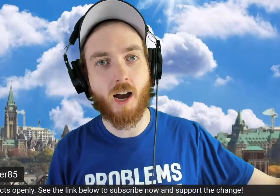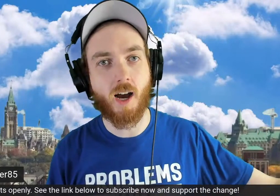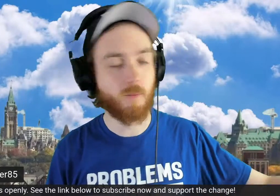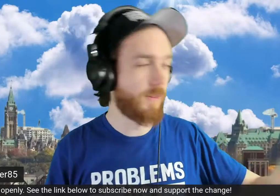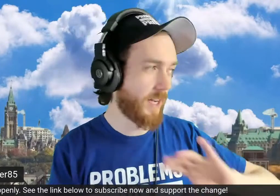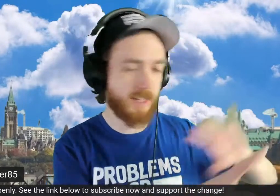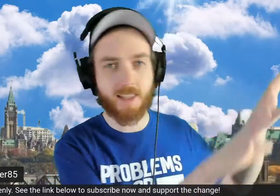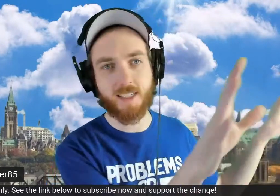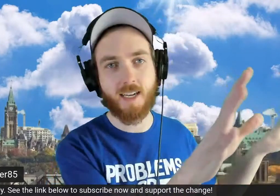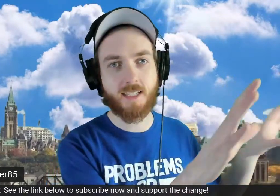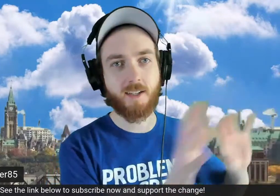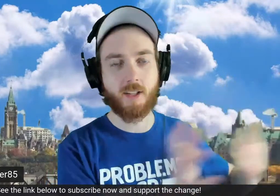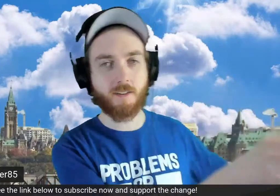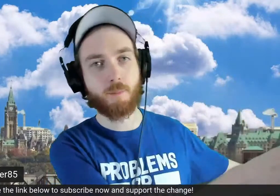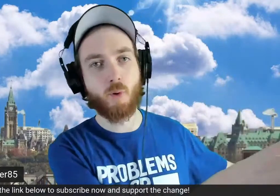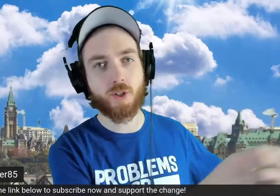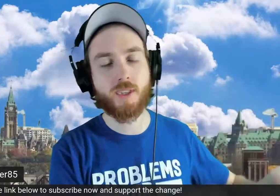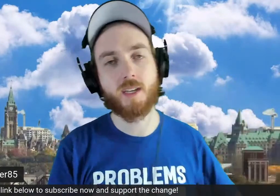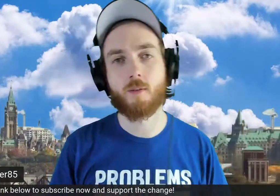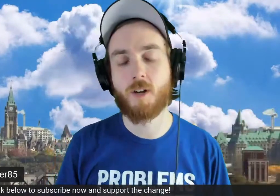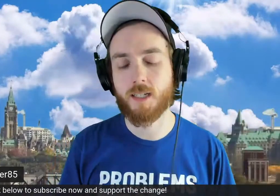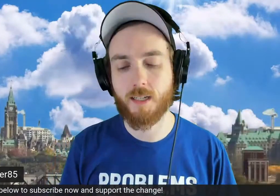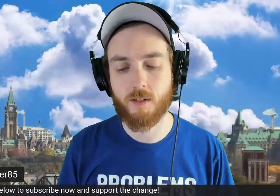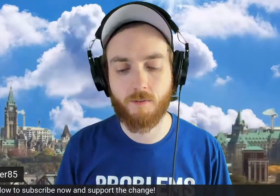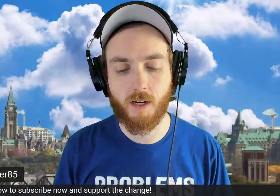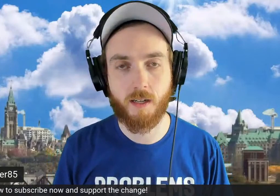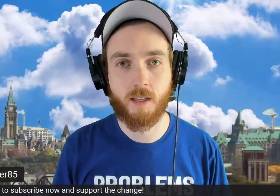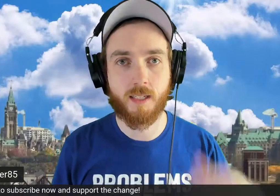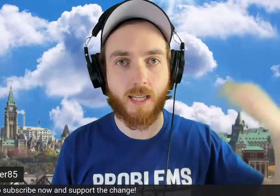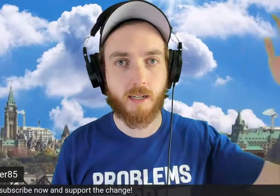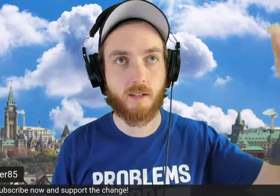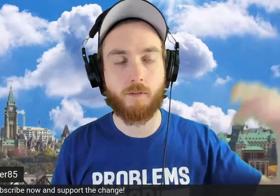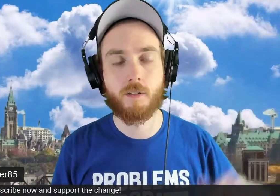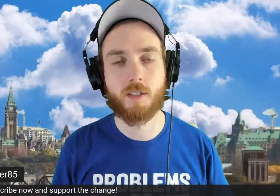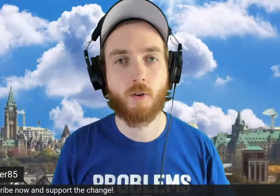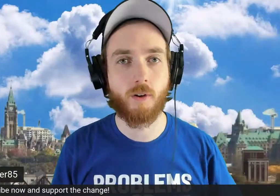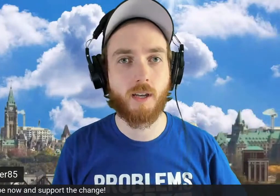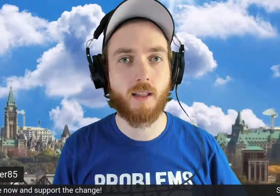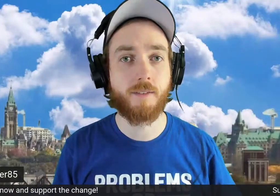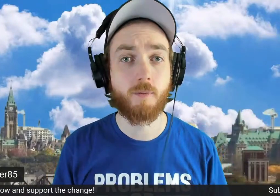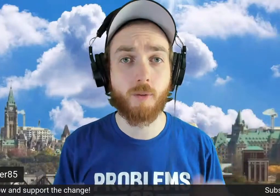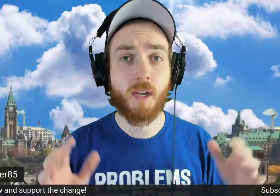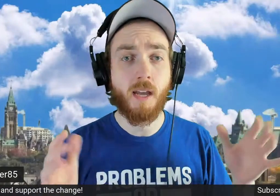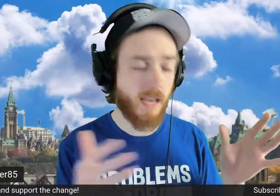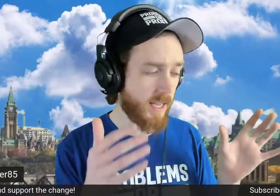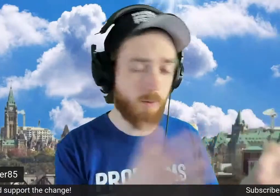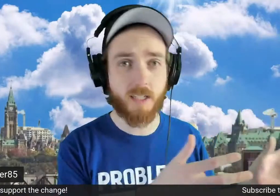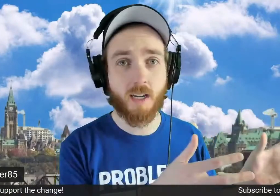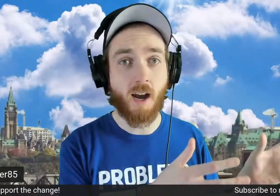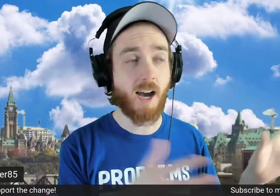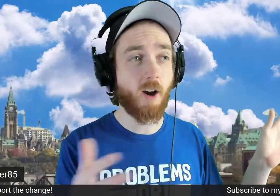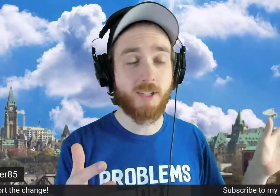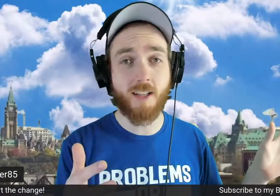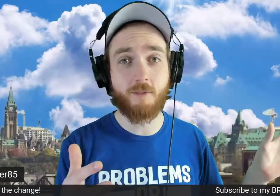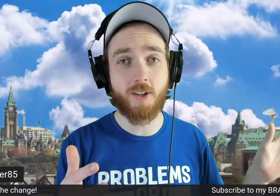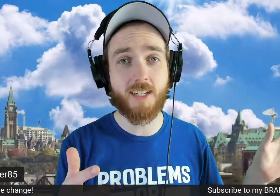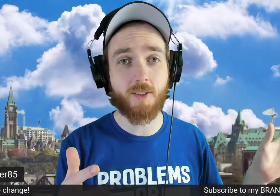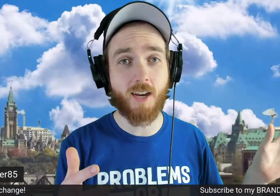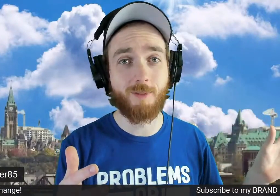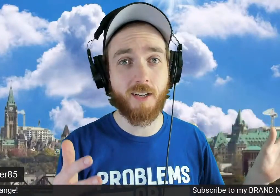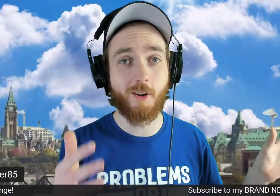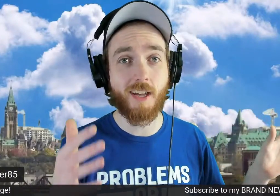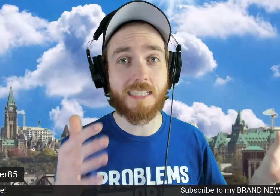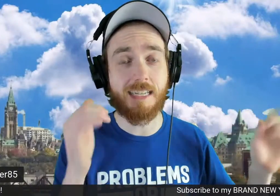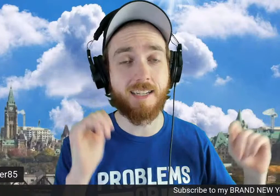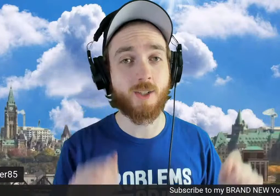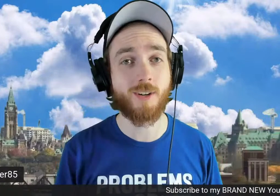window. We've got like this nice little like porch thing that walks out of the second story living room. And anyways, I always love looking out